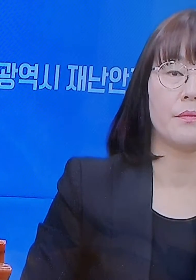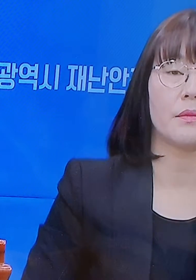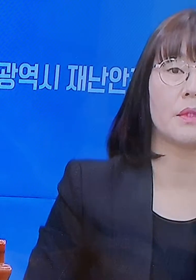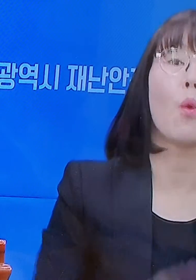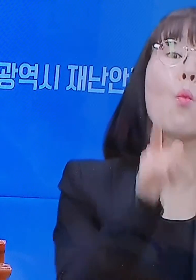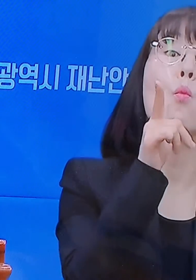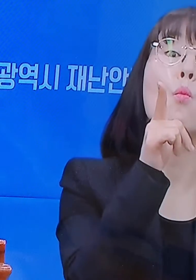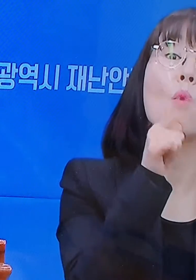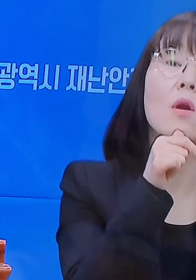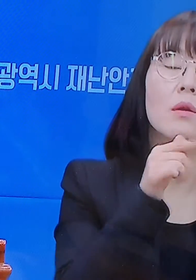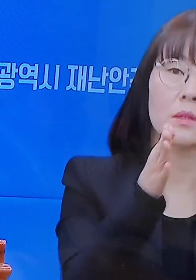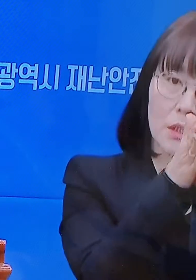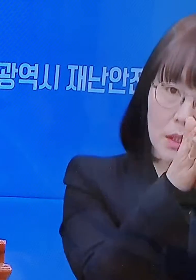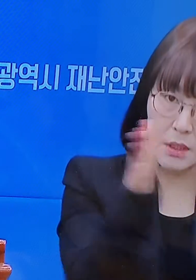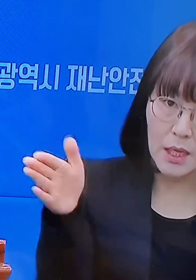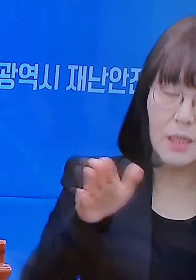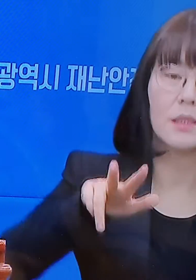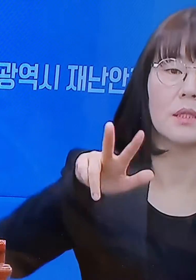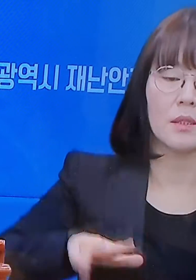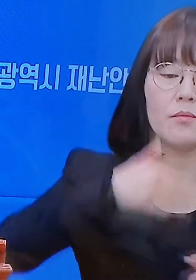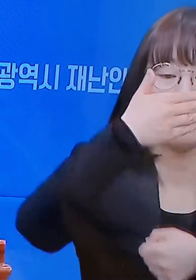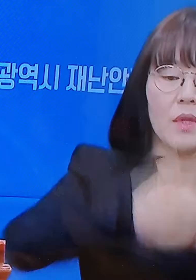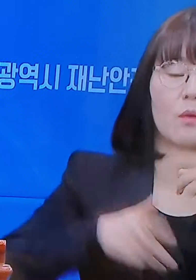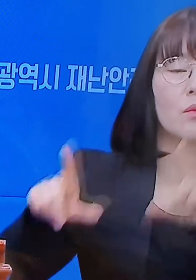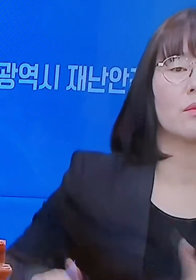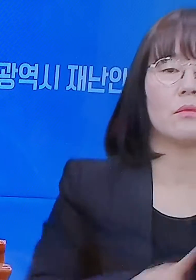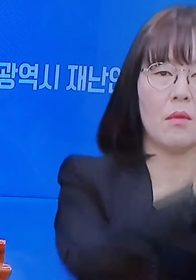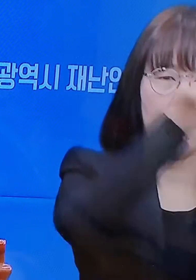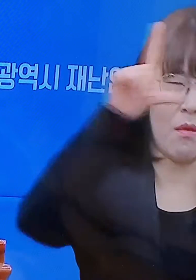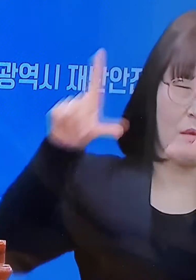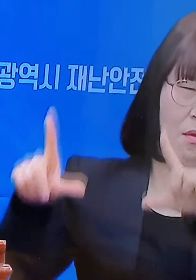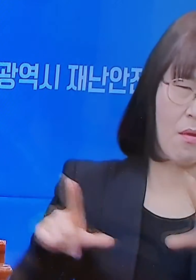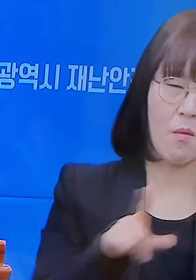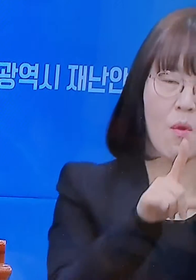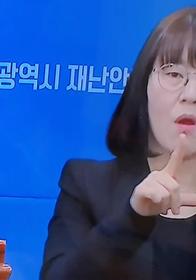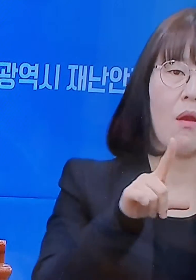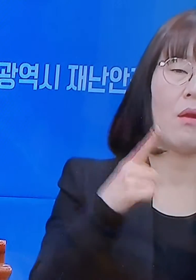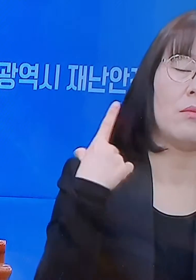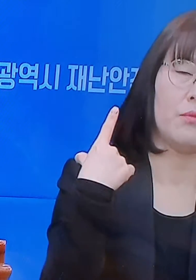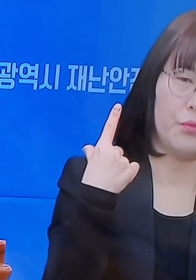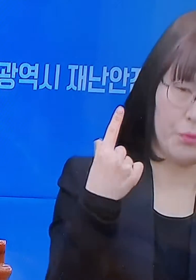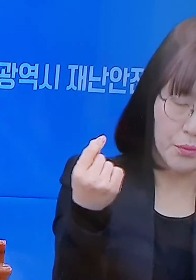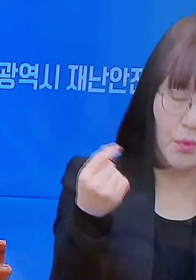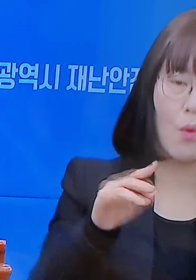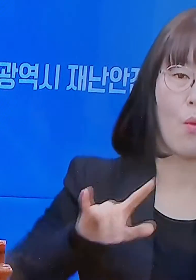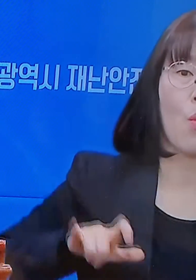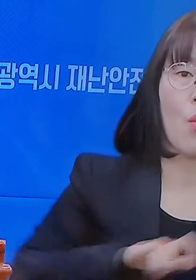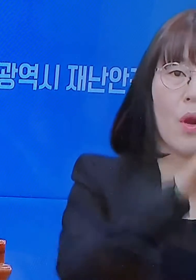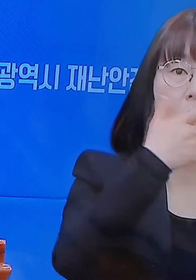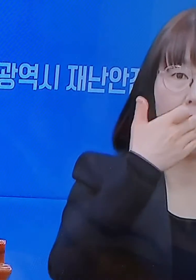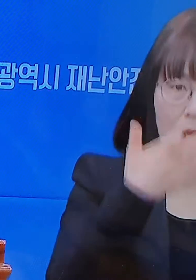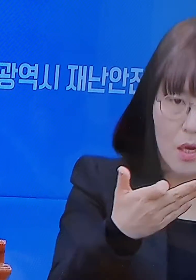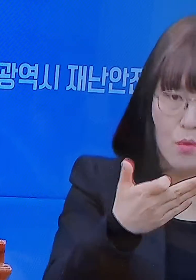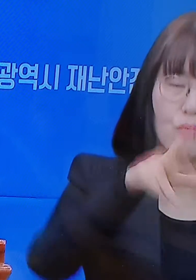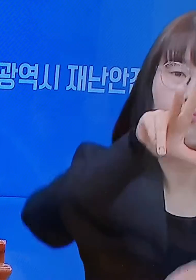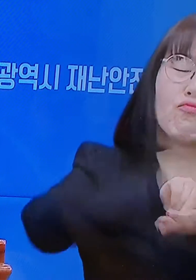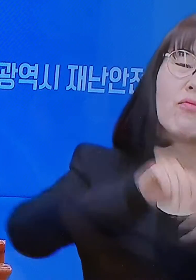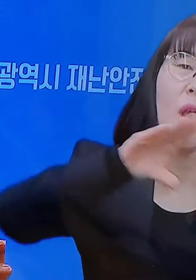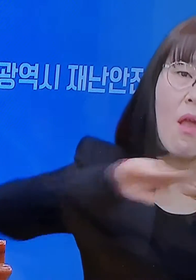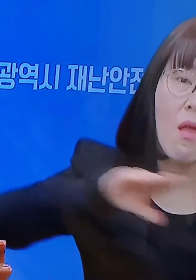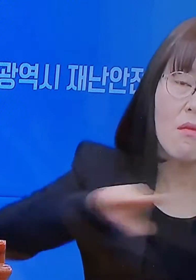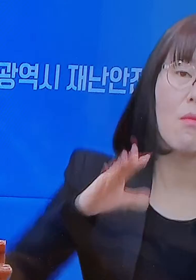coronaviruses disappear at 37 degrees body temperature and the